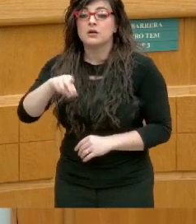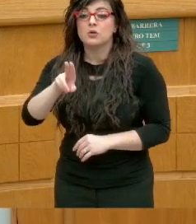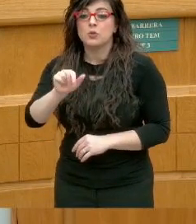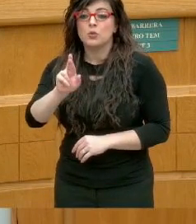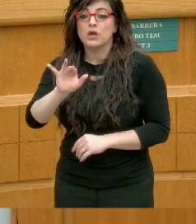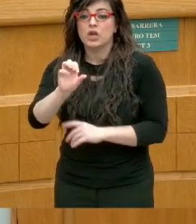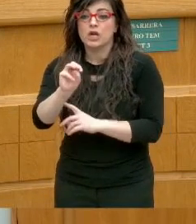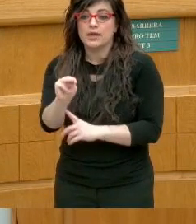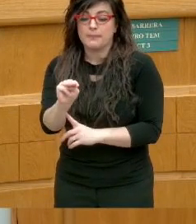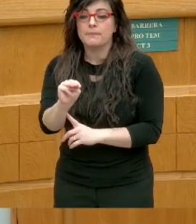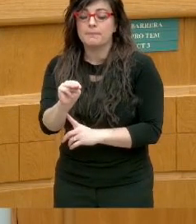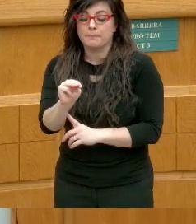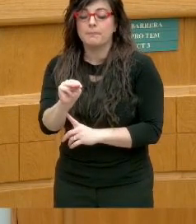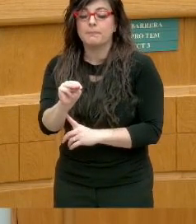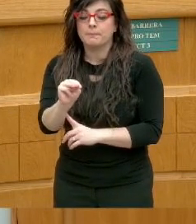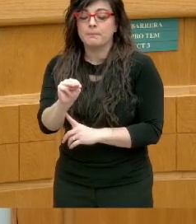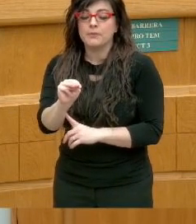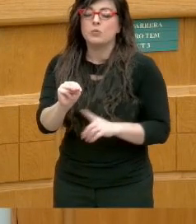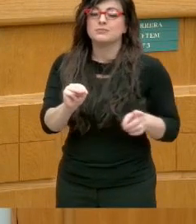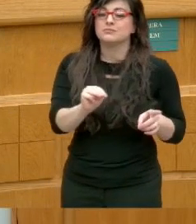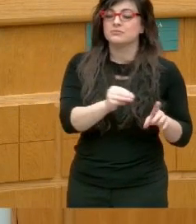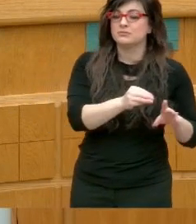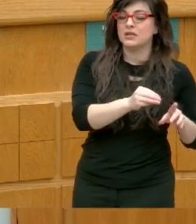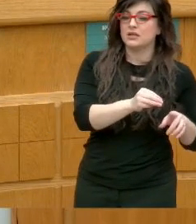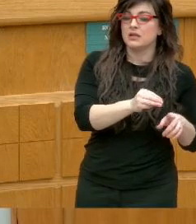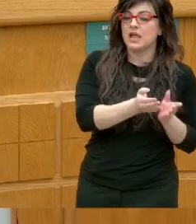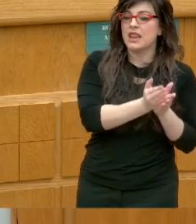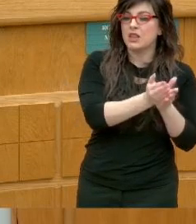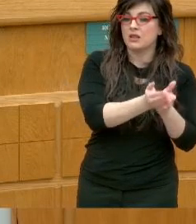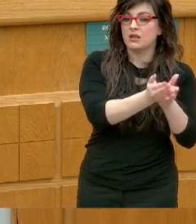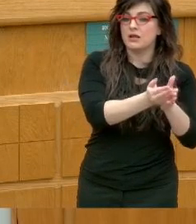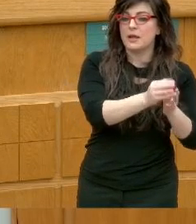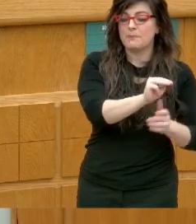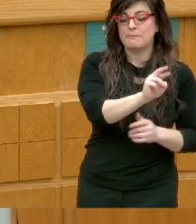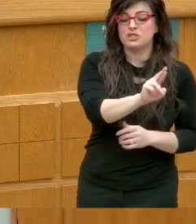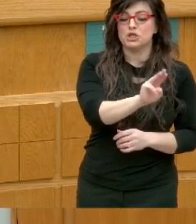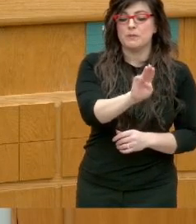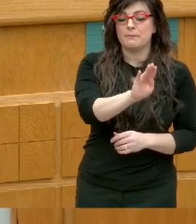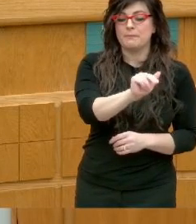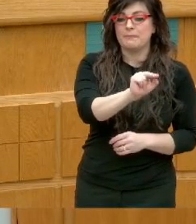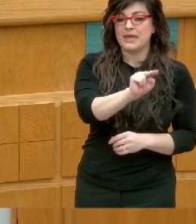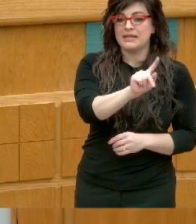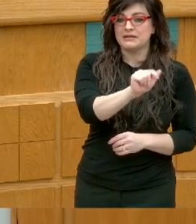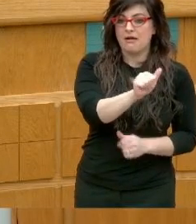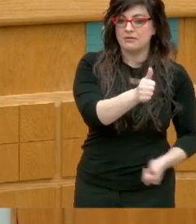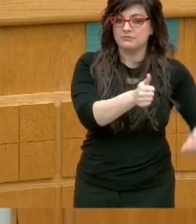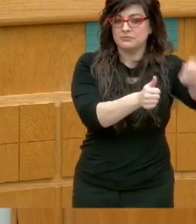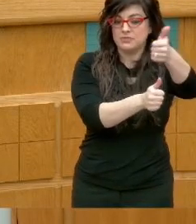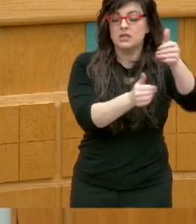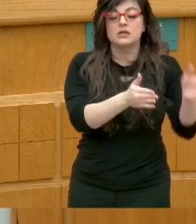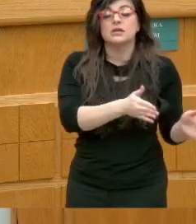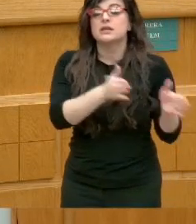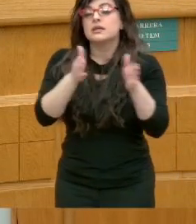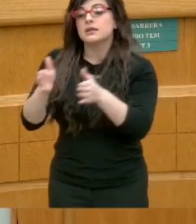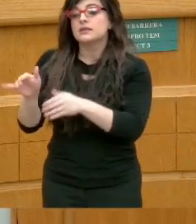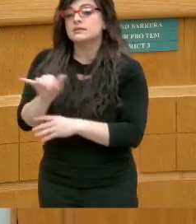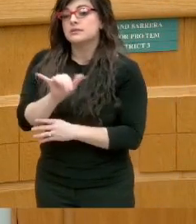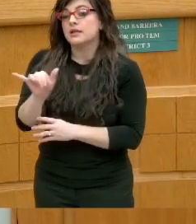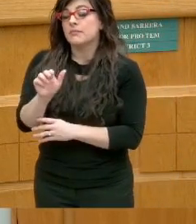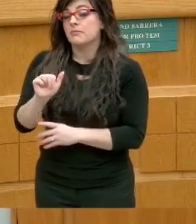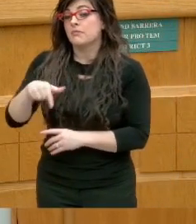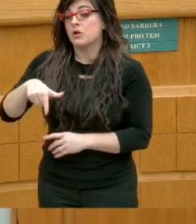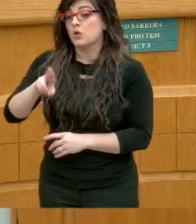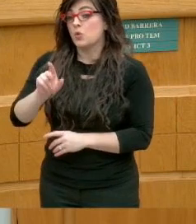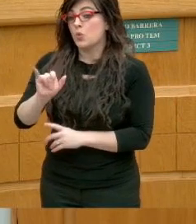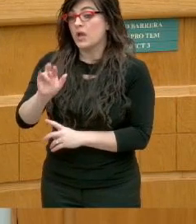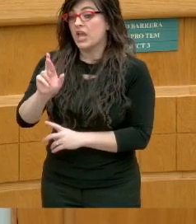Banta, but the Texas State Aquarium, the Texas State Aquarium, similarly May 18. They have